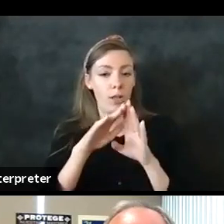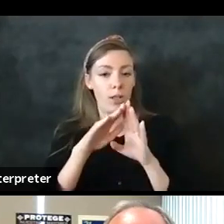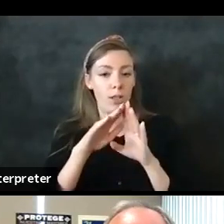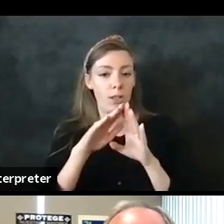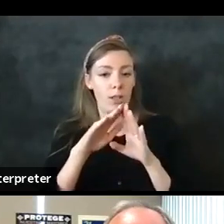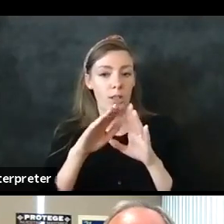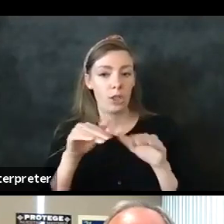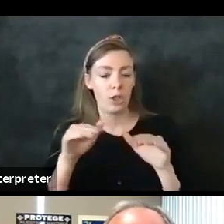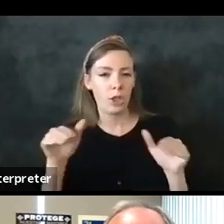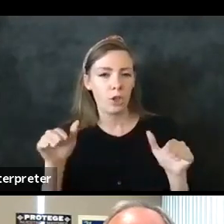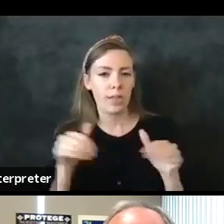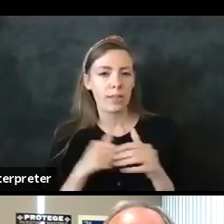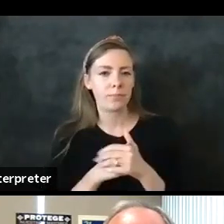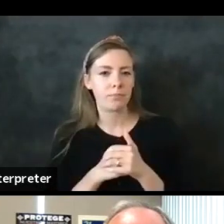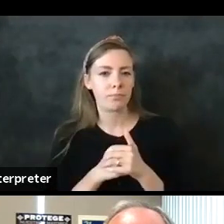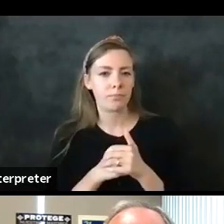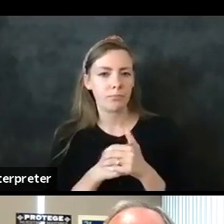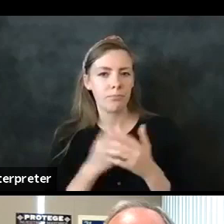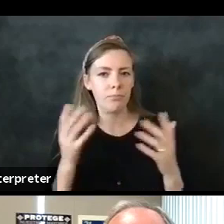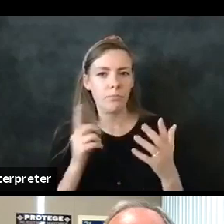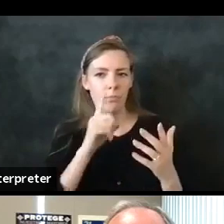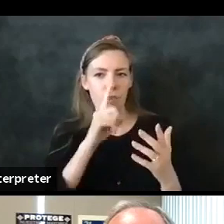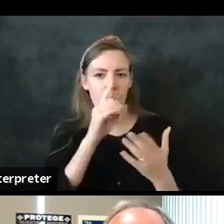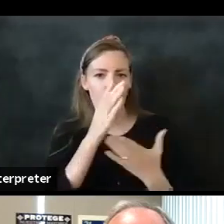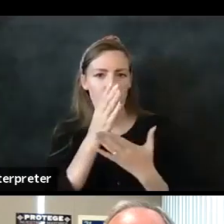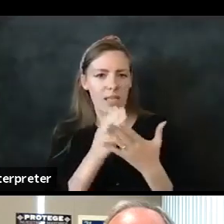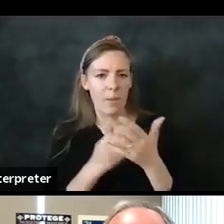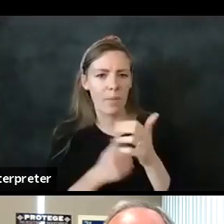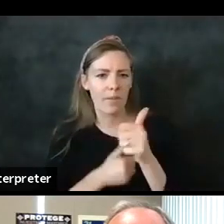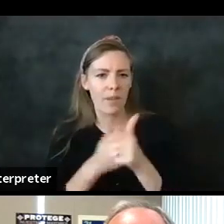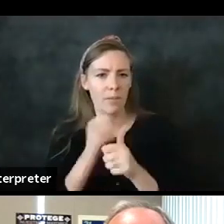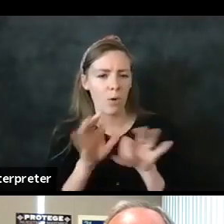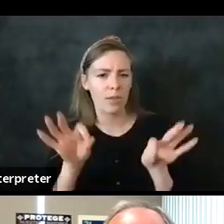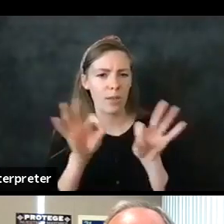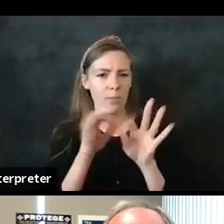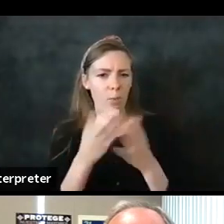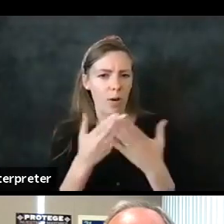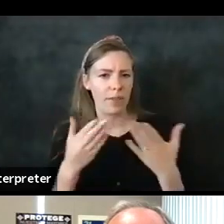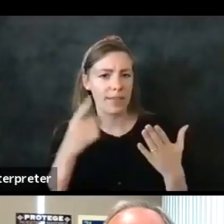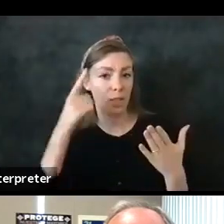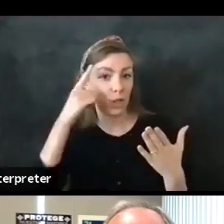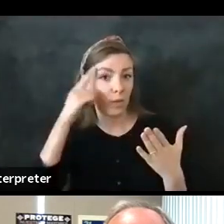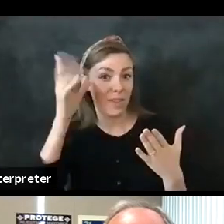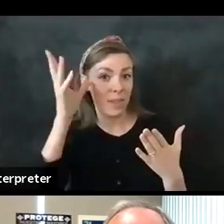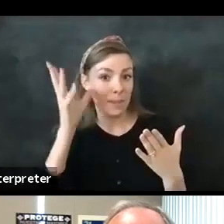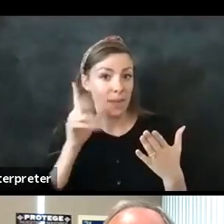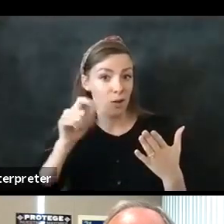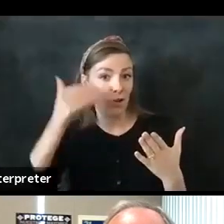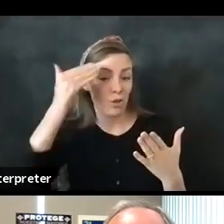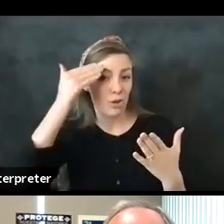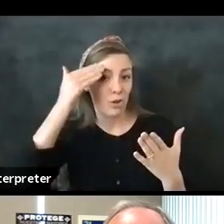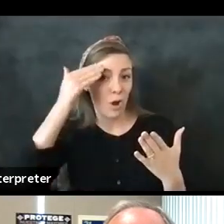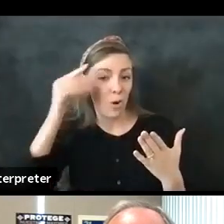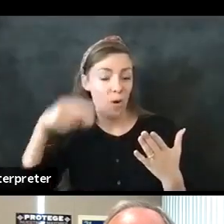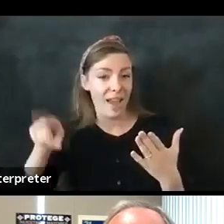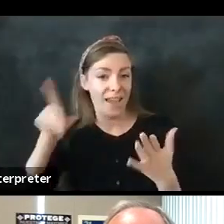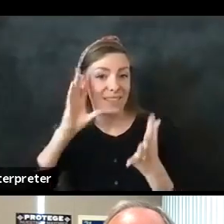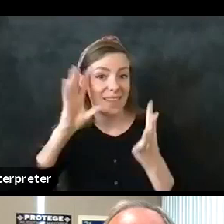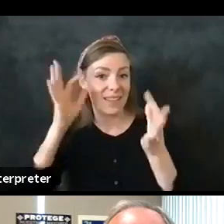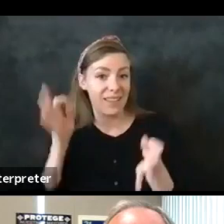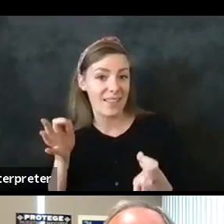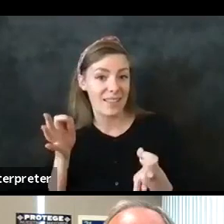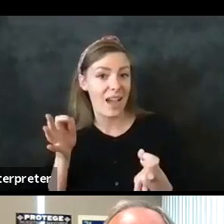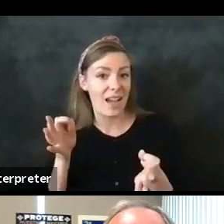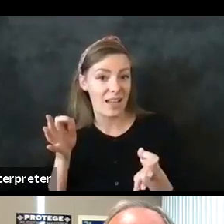children. What are some of the most important things that you think parents should know as they decide? As Casey noted,